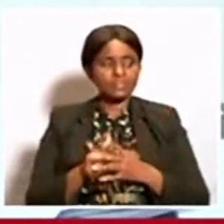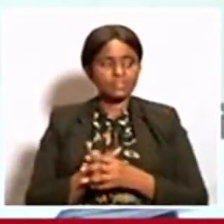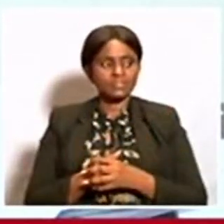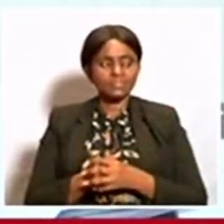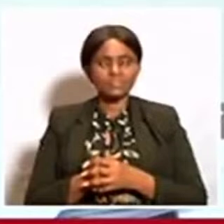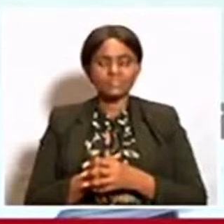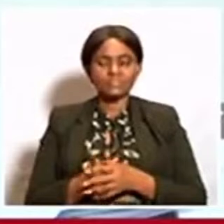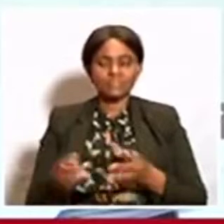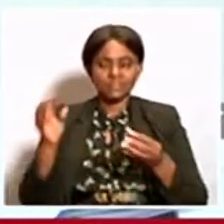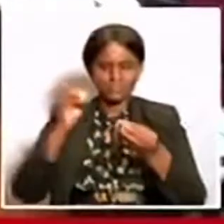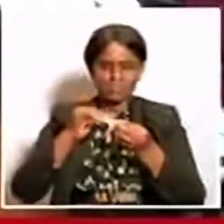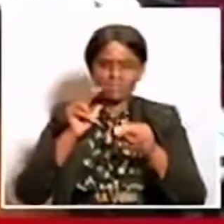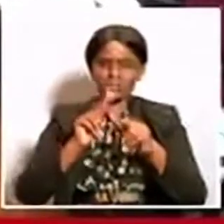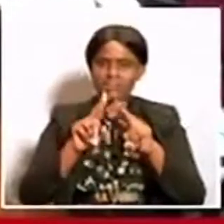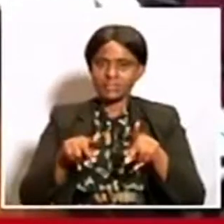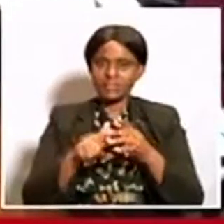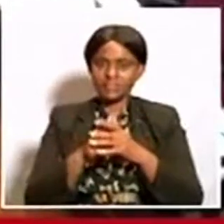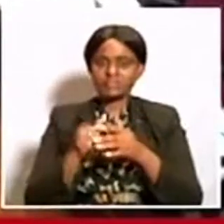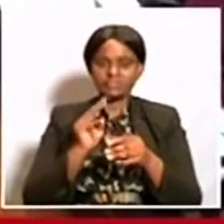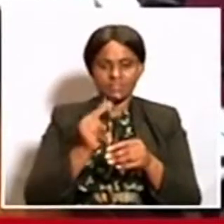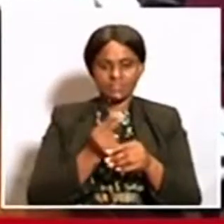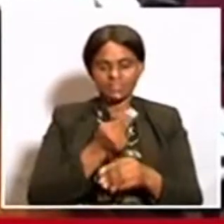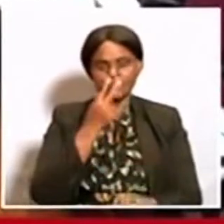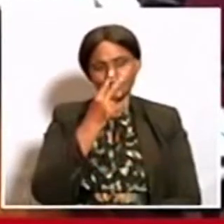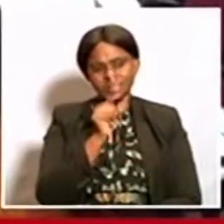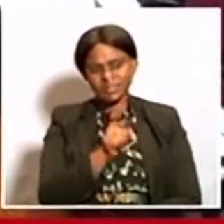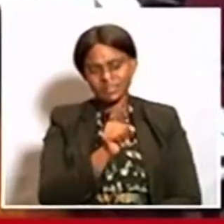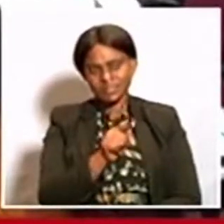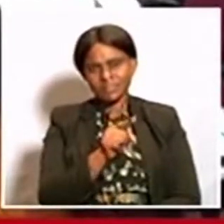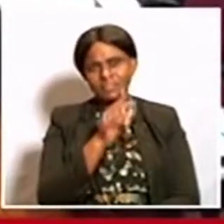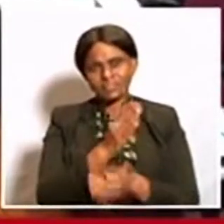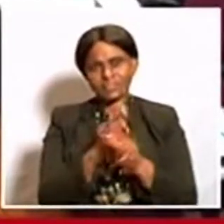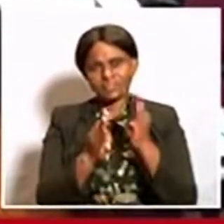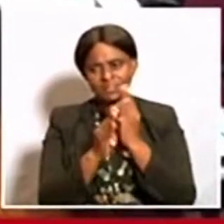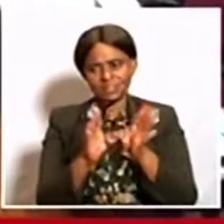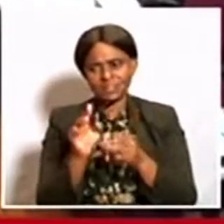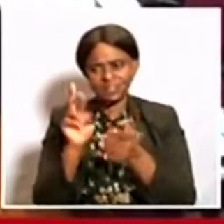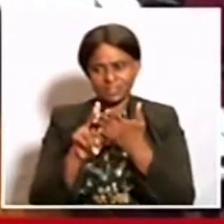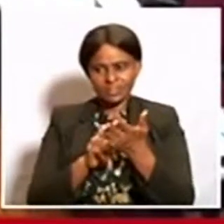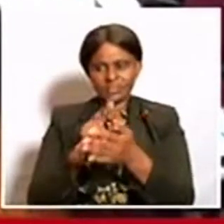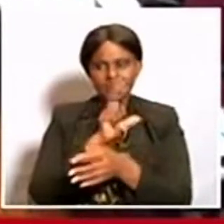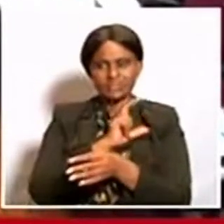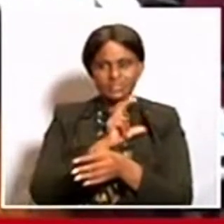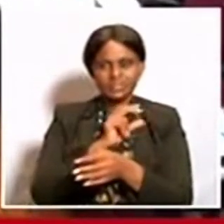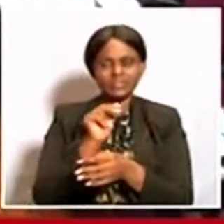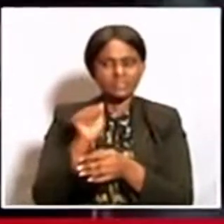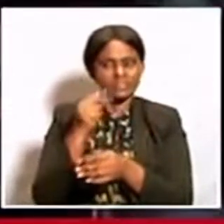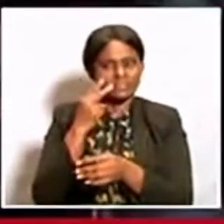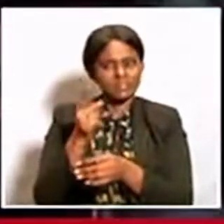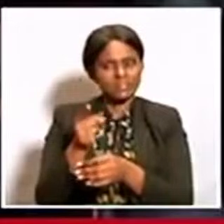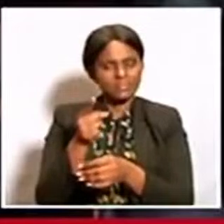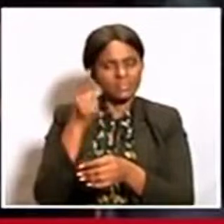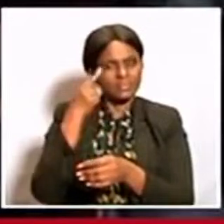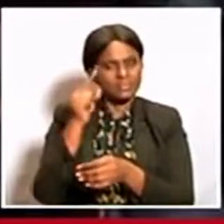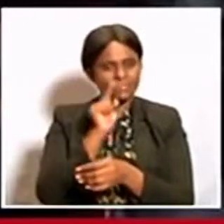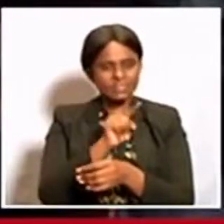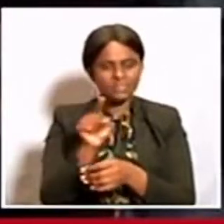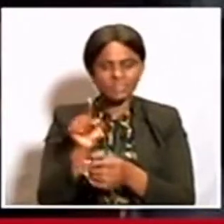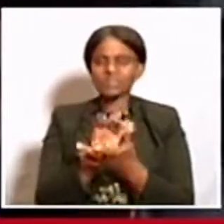Bullet addition, Chairman. Yes. Do we see this contractor being reported to the police for